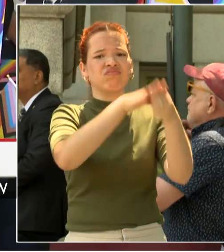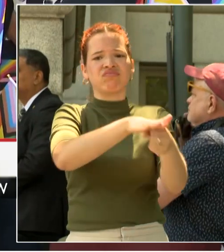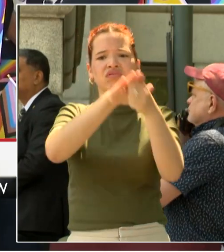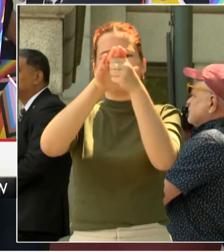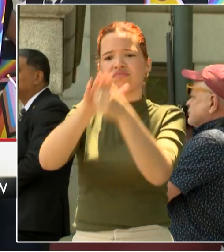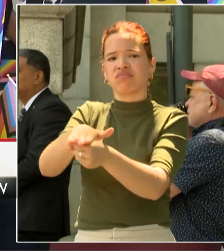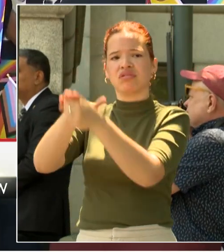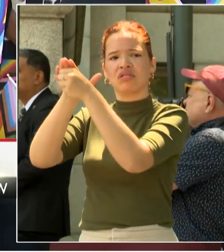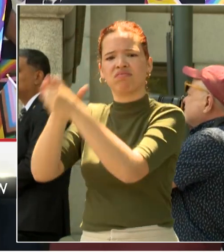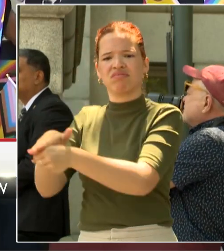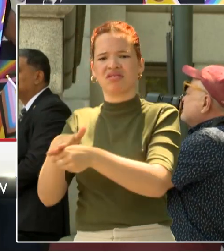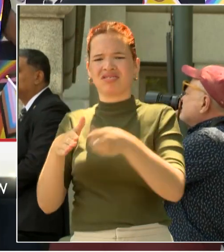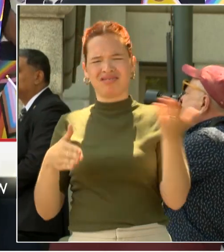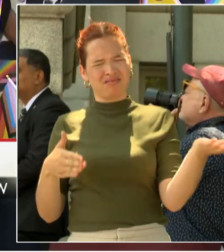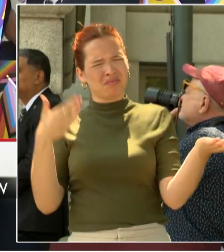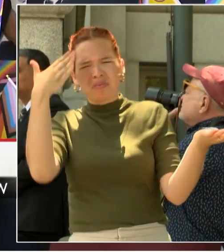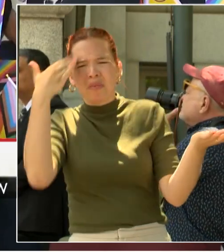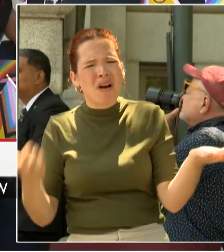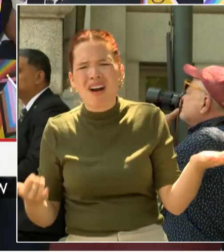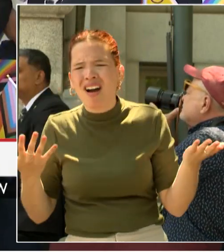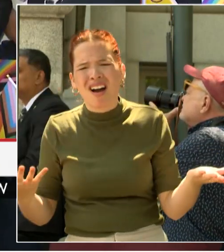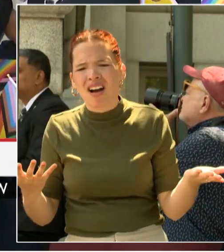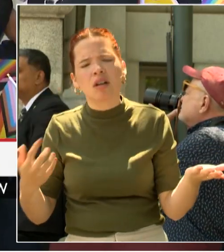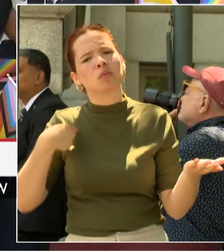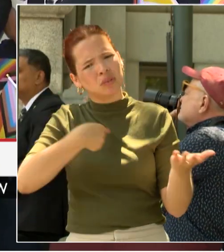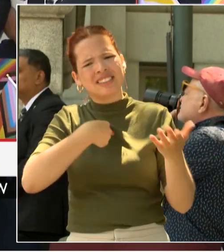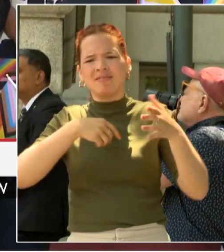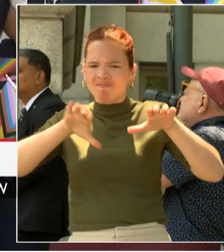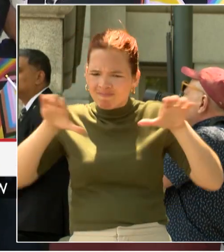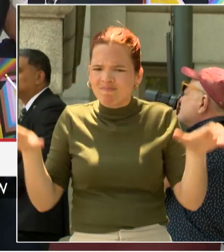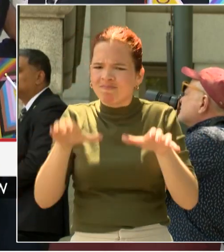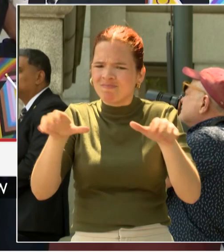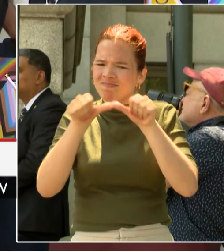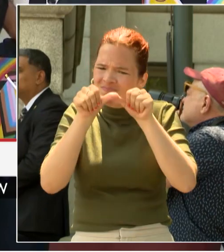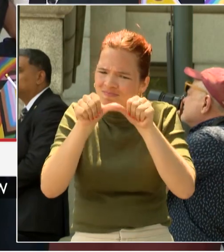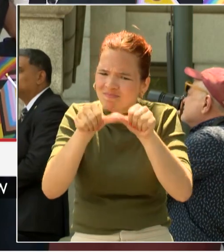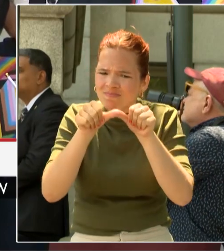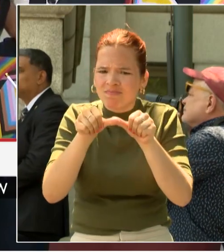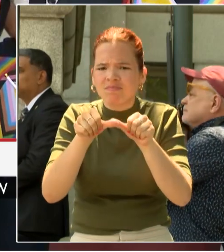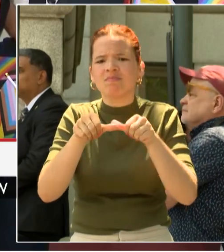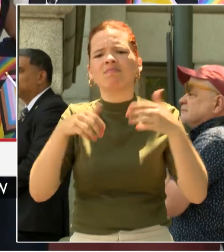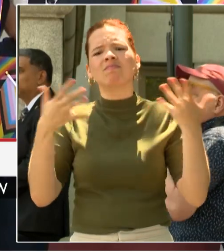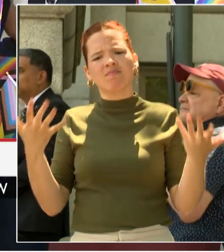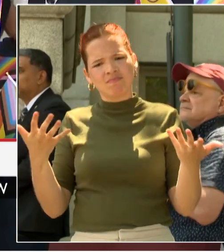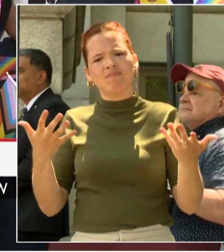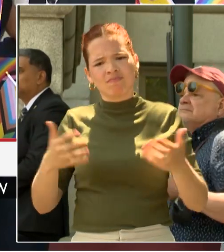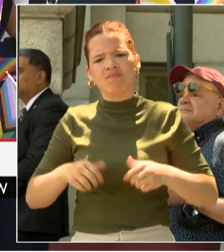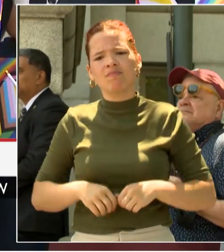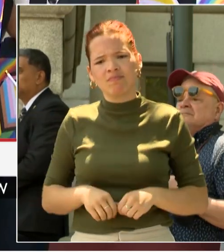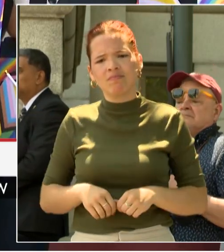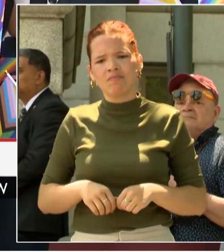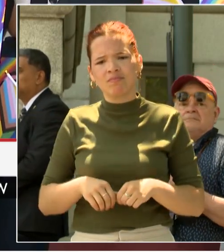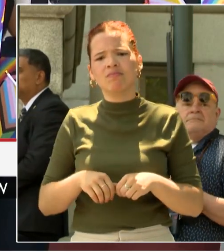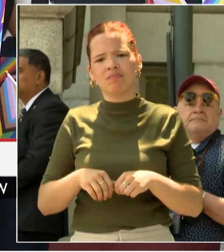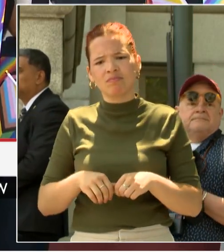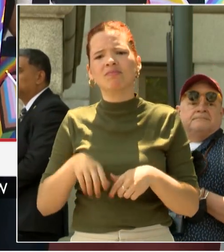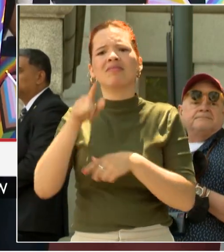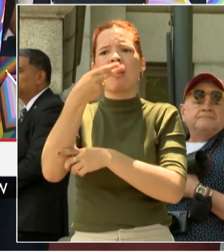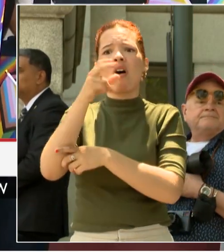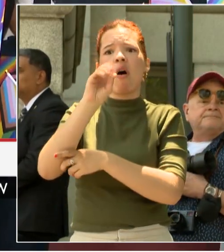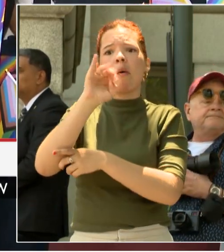by continuing to enact racist, sexist, and homophobic legislation, we as